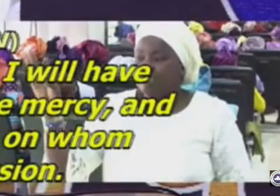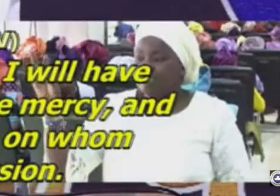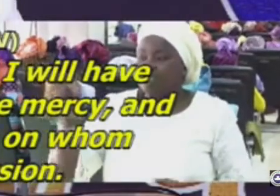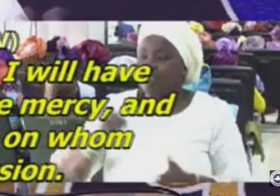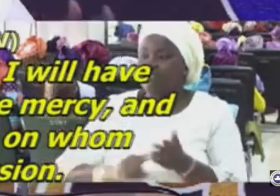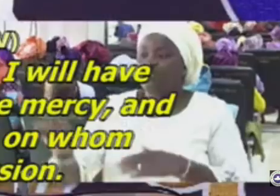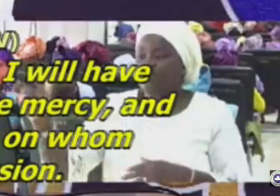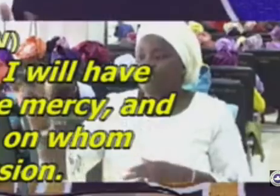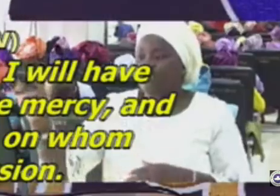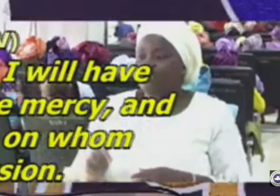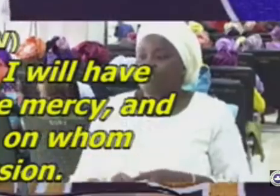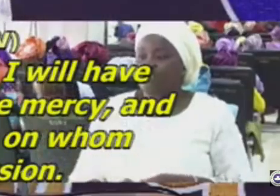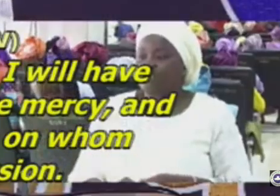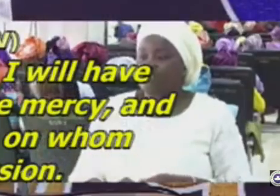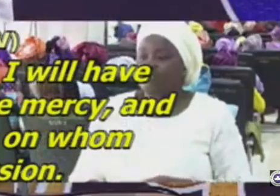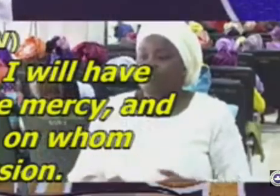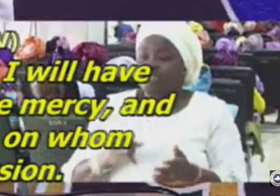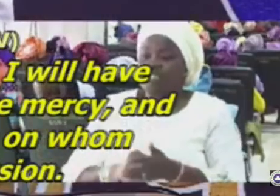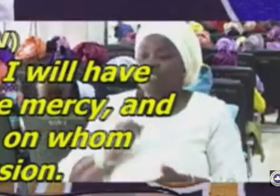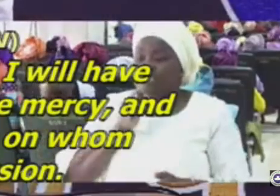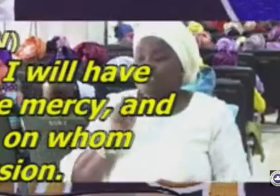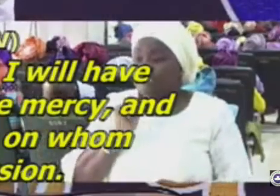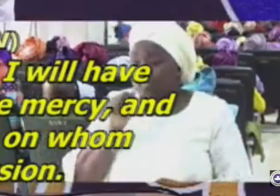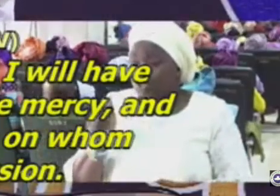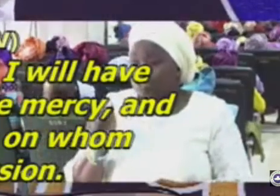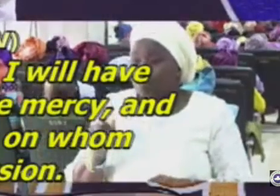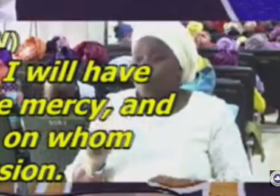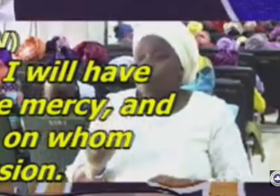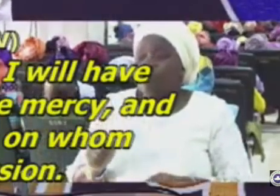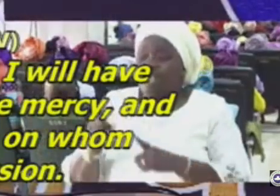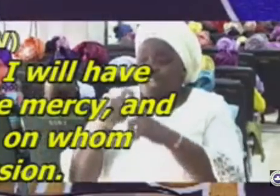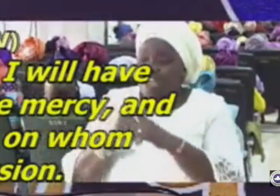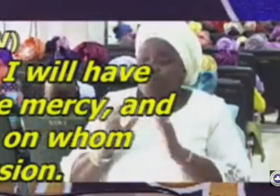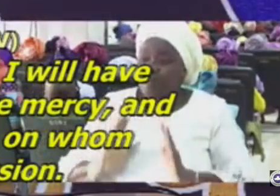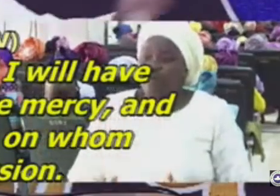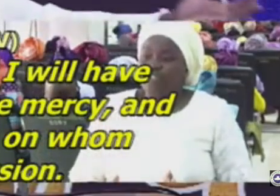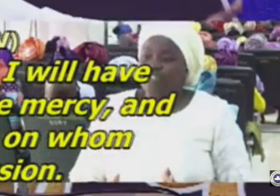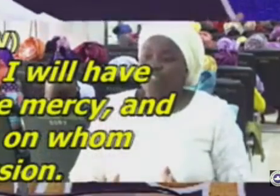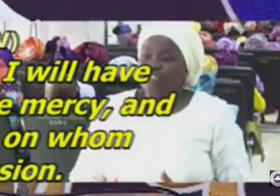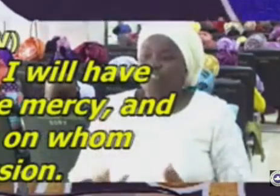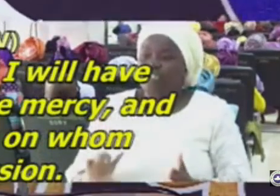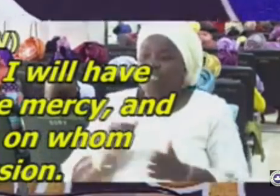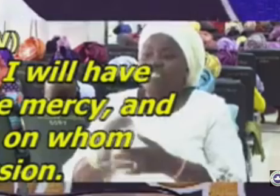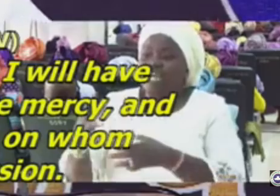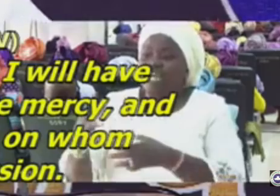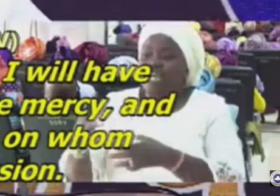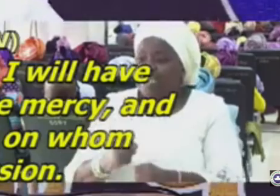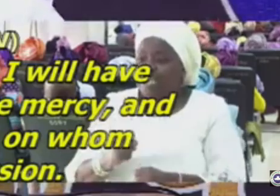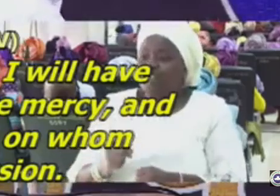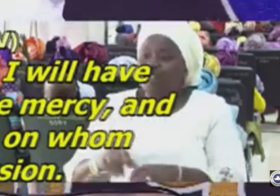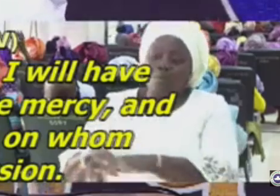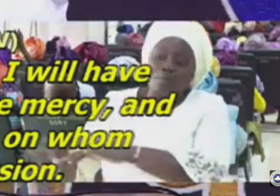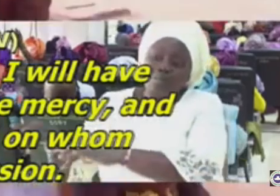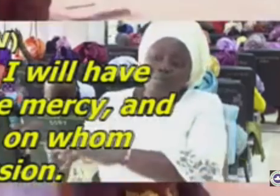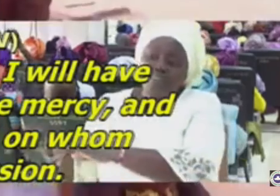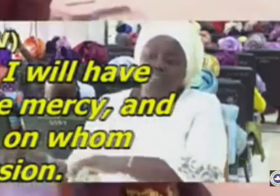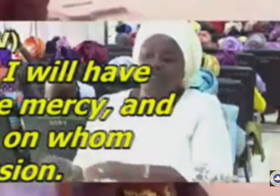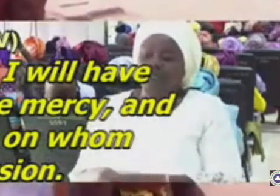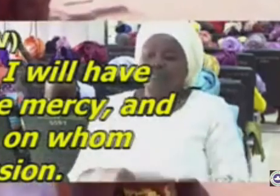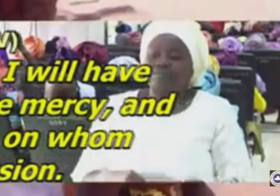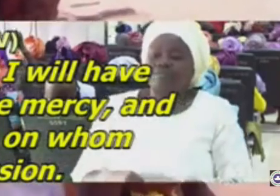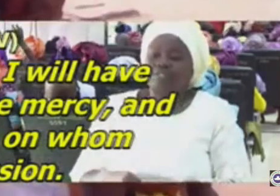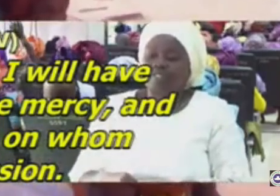He said, I will show mercy to whom I will show mercy. I just happen to be one of them. Is there